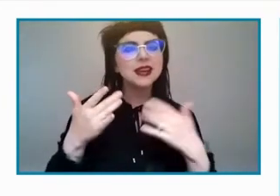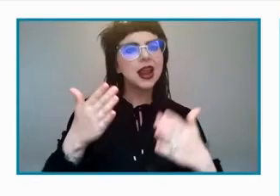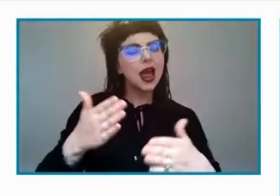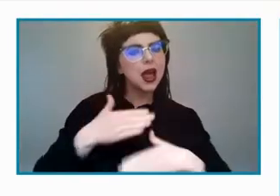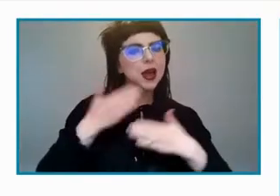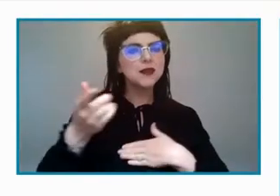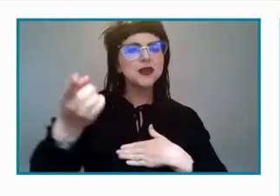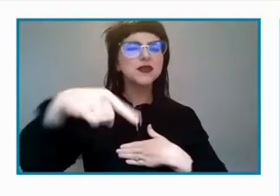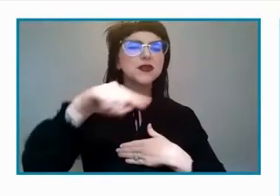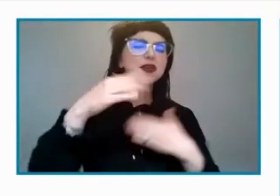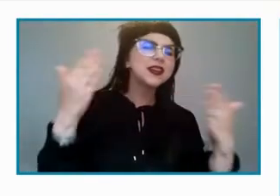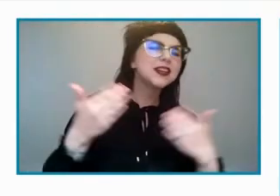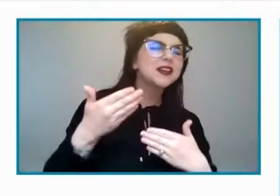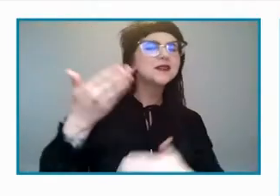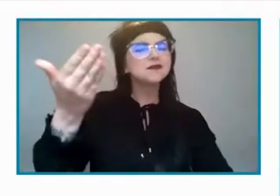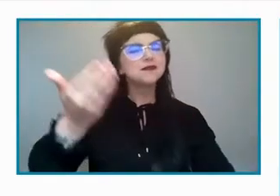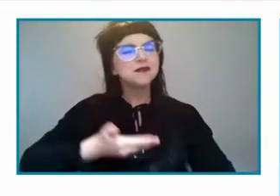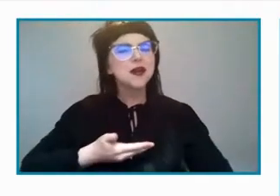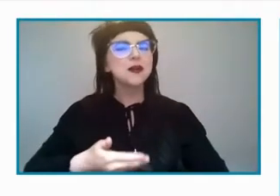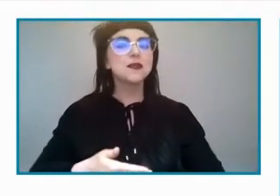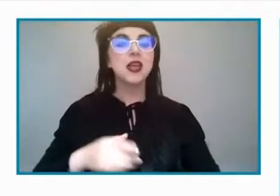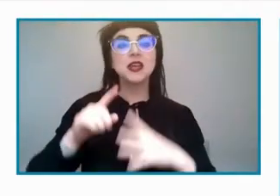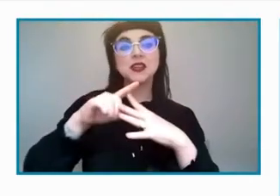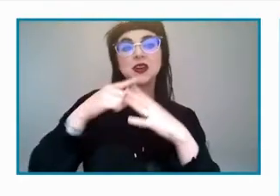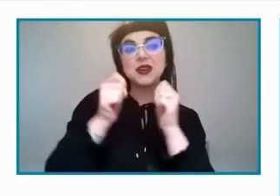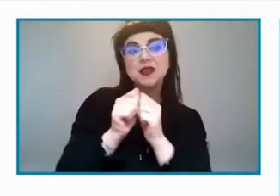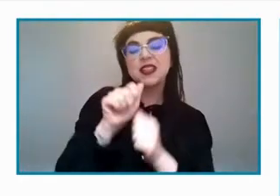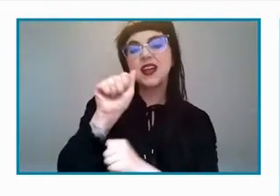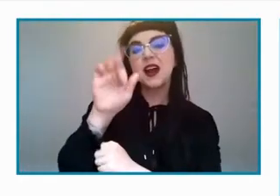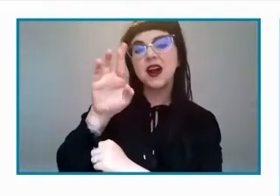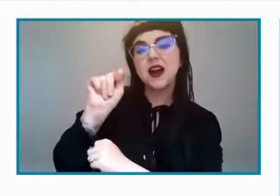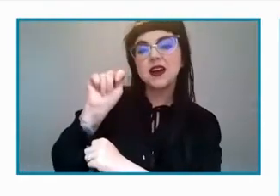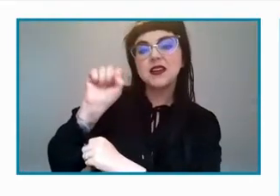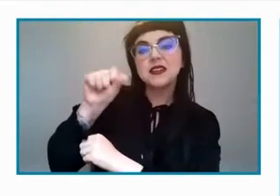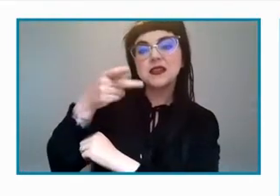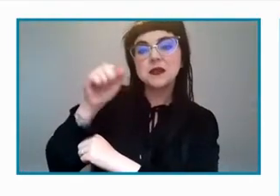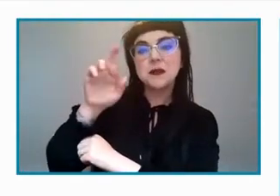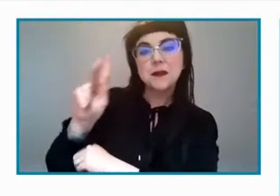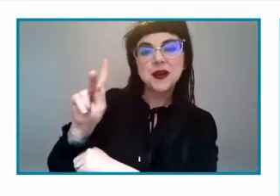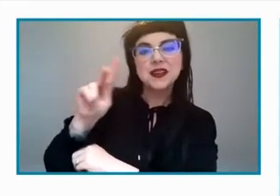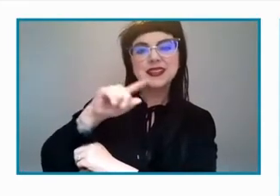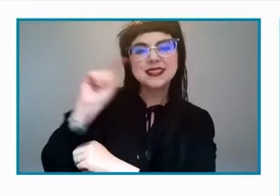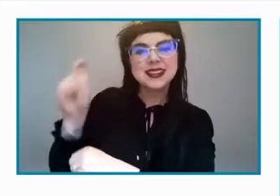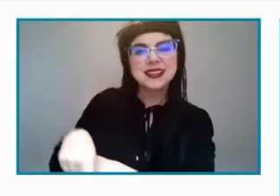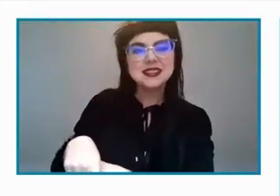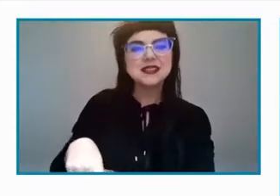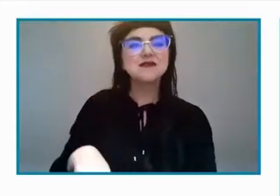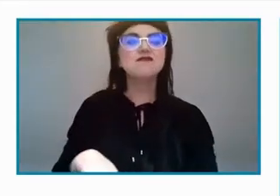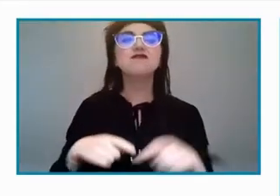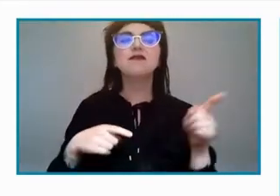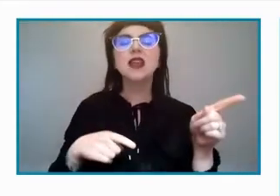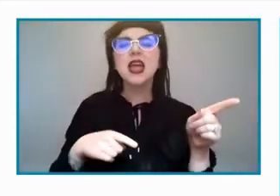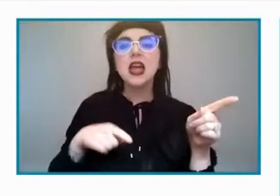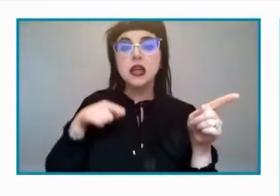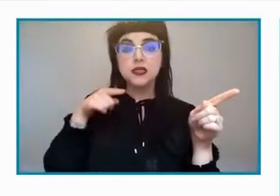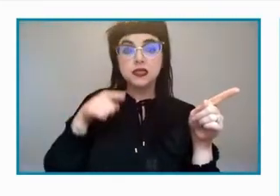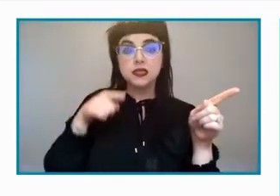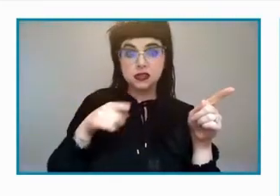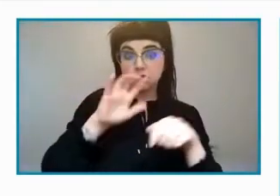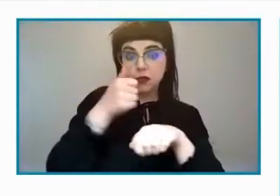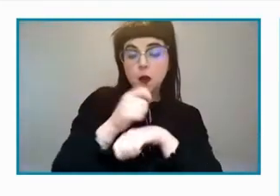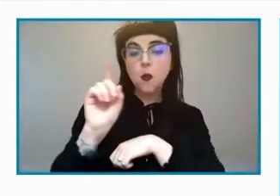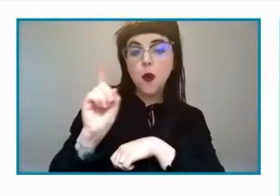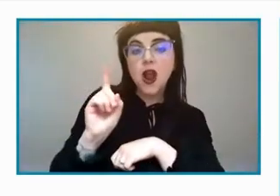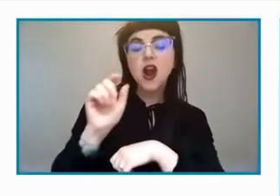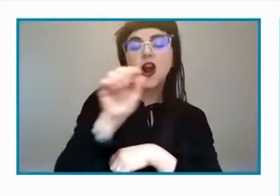to the screen, starting with ArtSpark Texas. ArtSpark Texas is based in Austin, Texas,